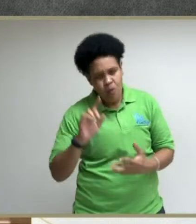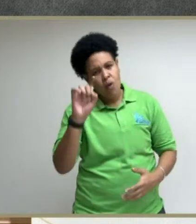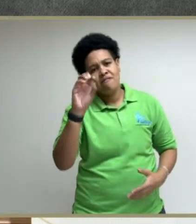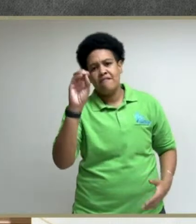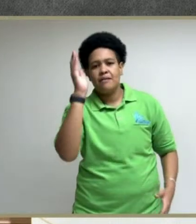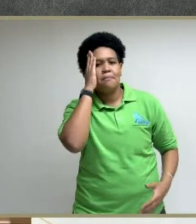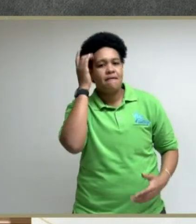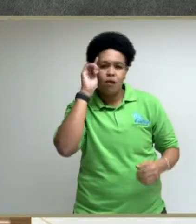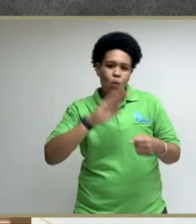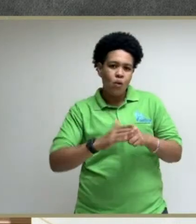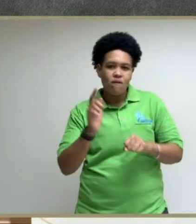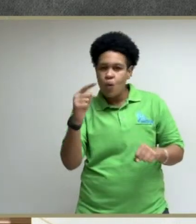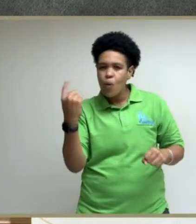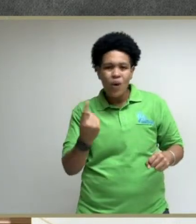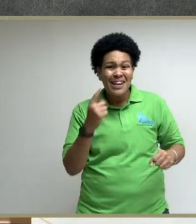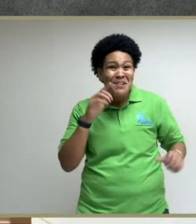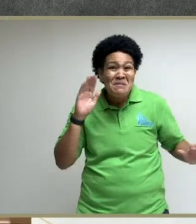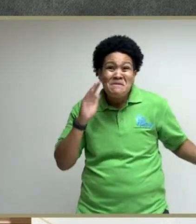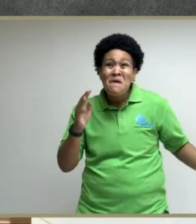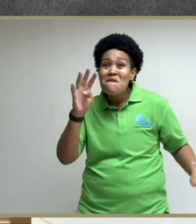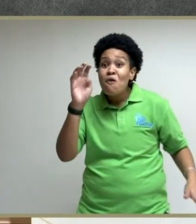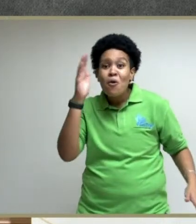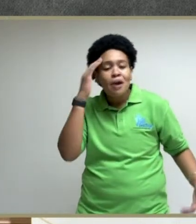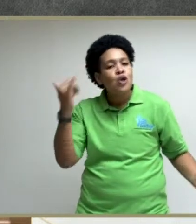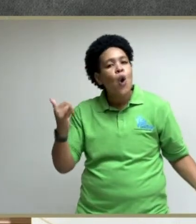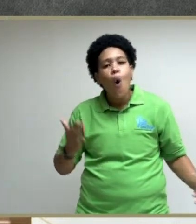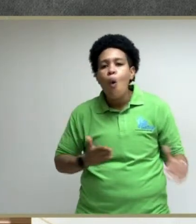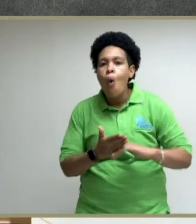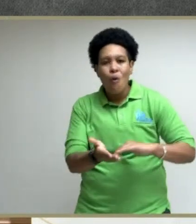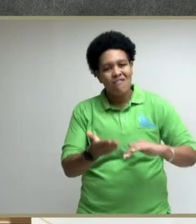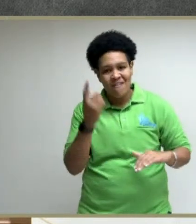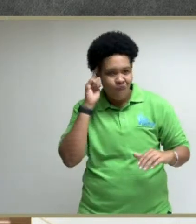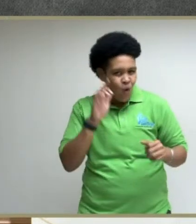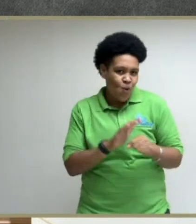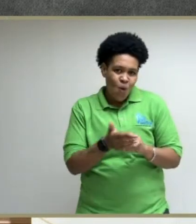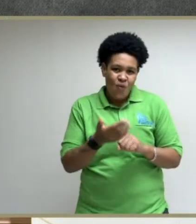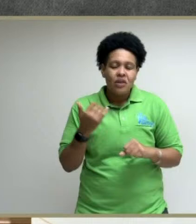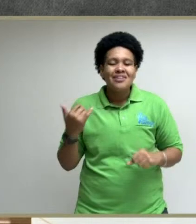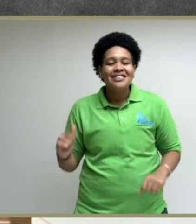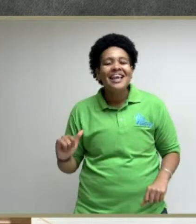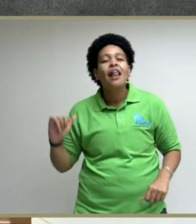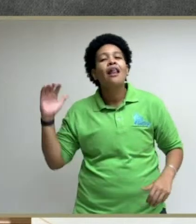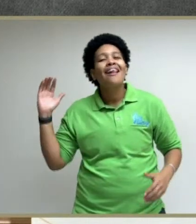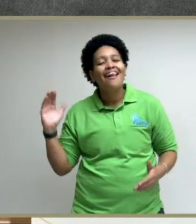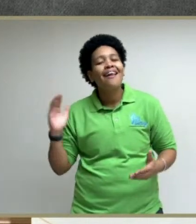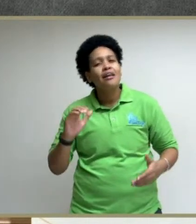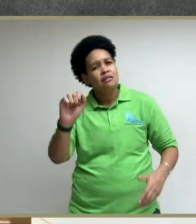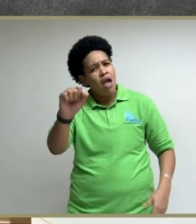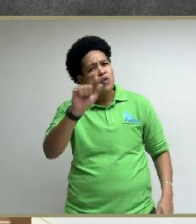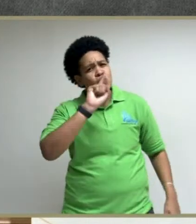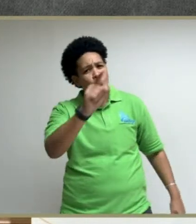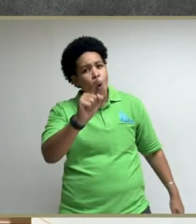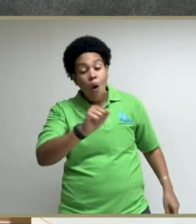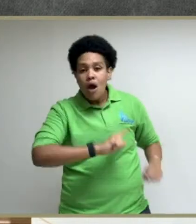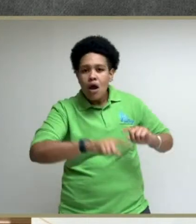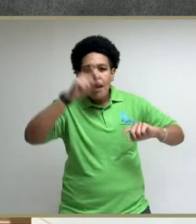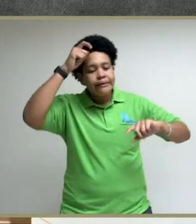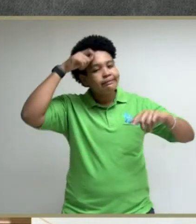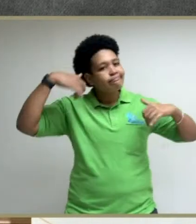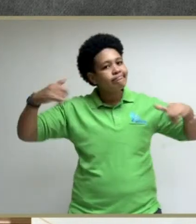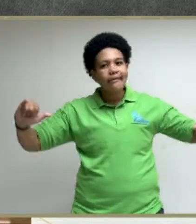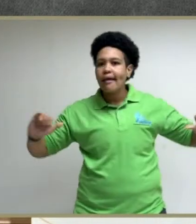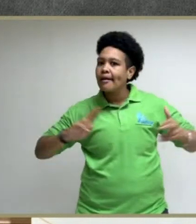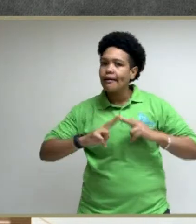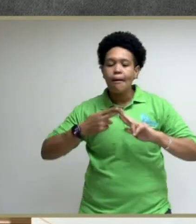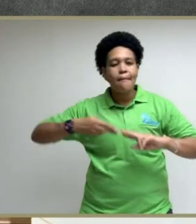So there's still a lot of pressure there. It is, while we are trending down, there is still a lot of work to do to get our